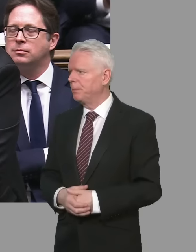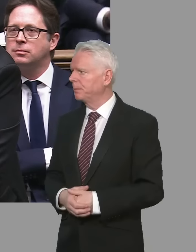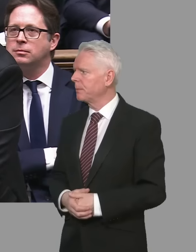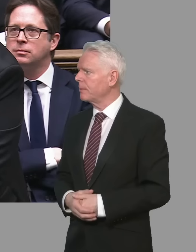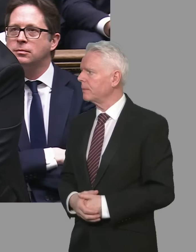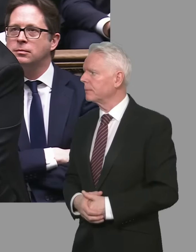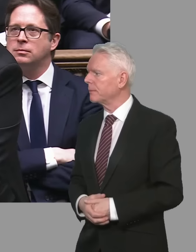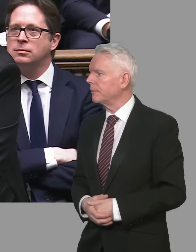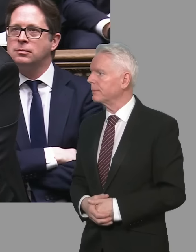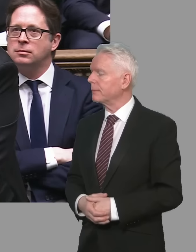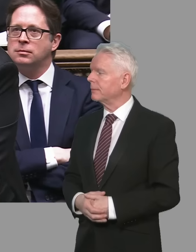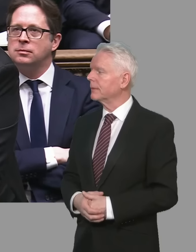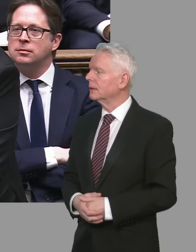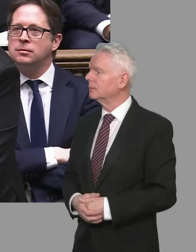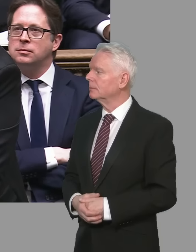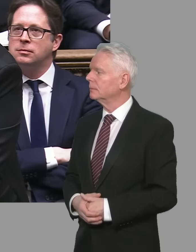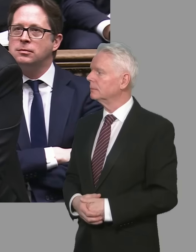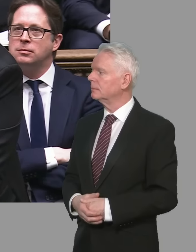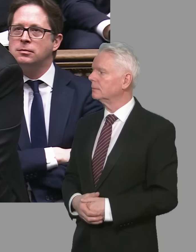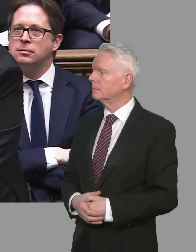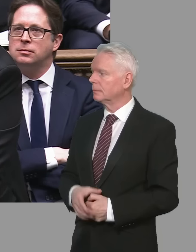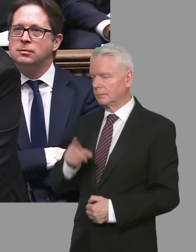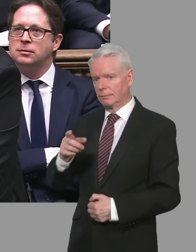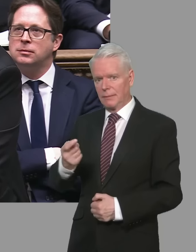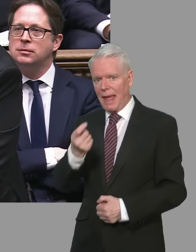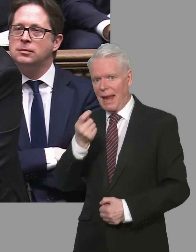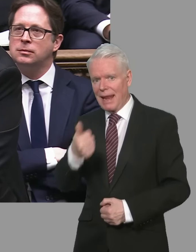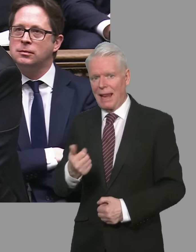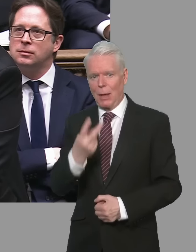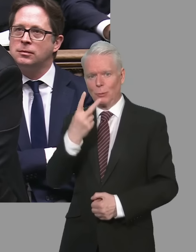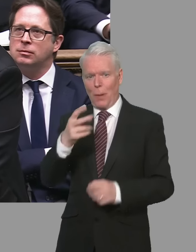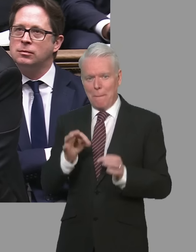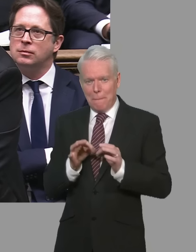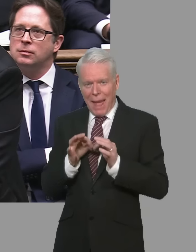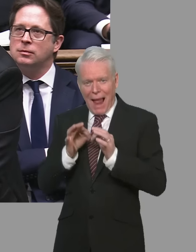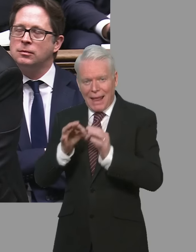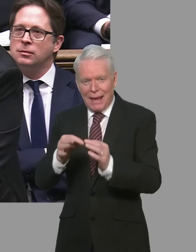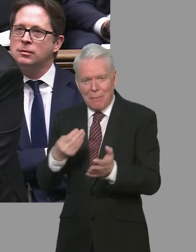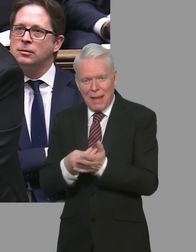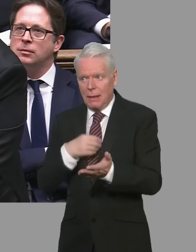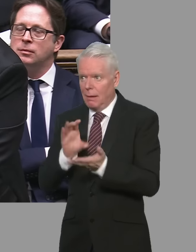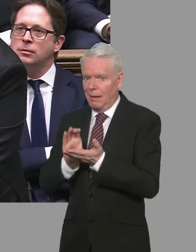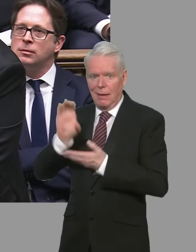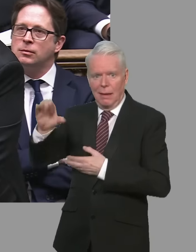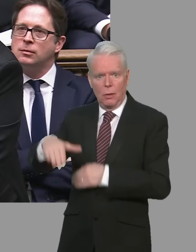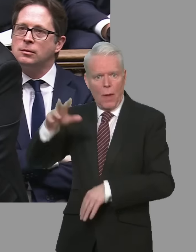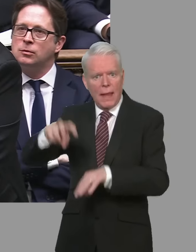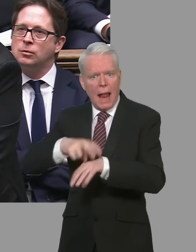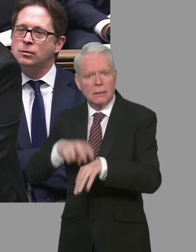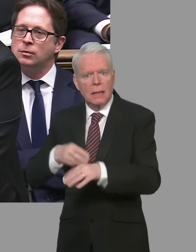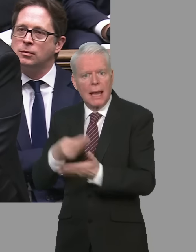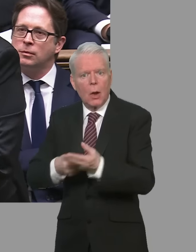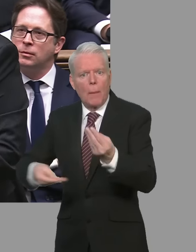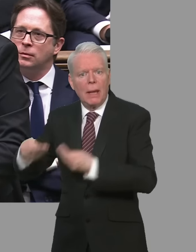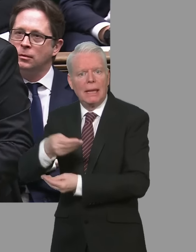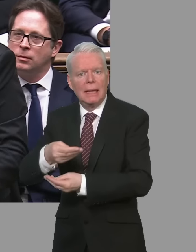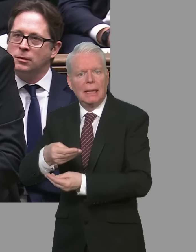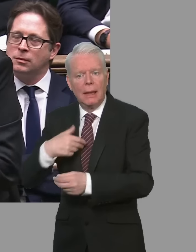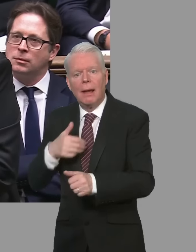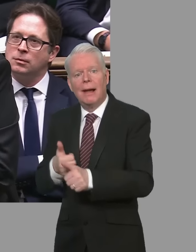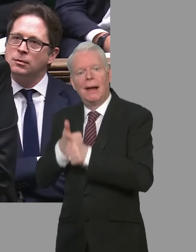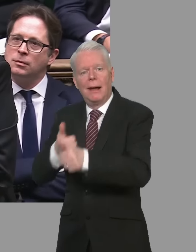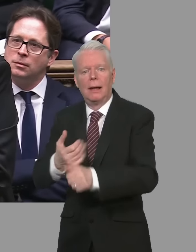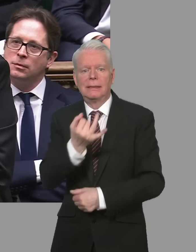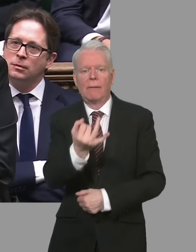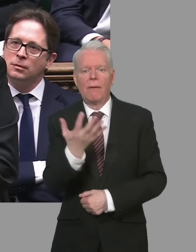75,000 jobs. But last year, more than 2,000 hospitality workers in Northern Ireland lost their jobs. So does